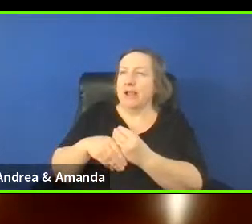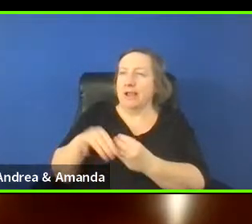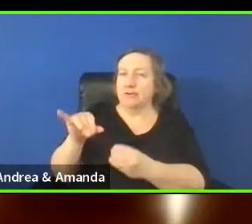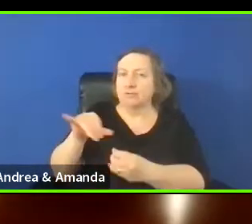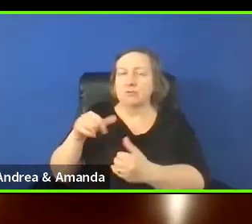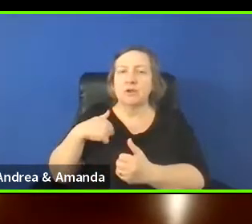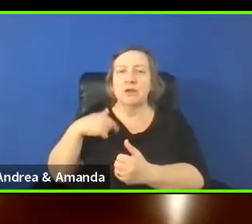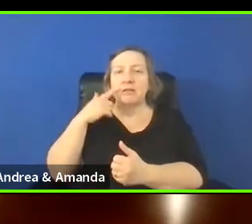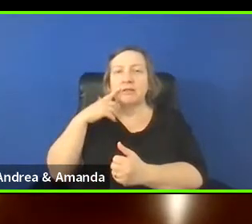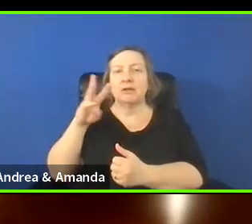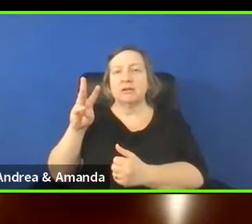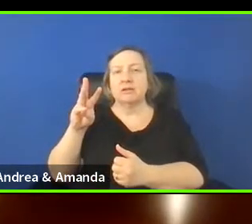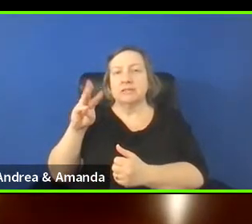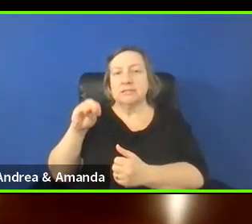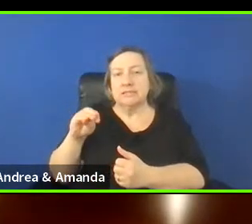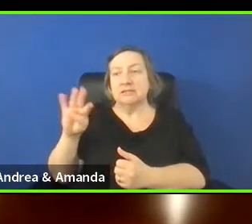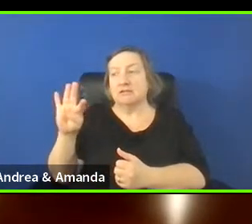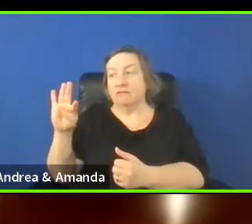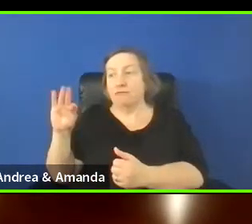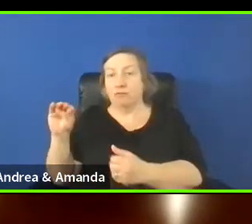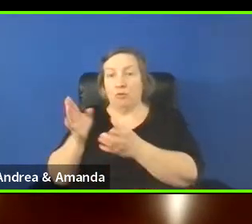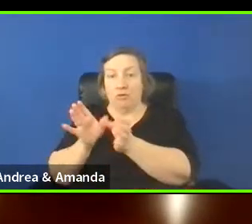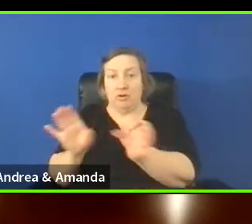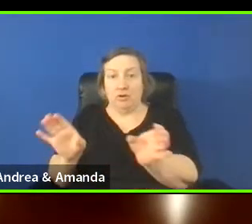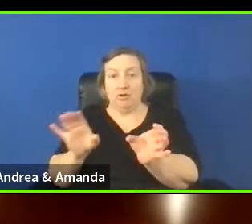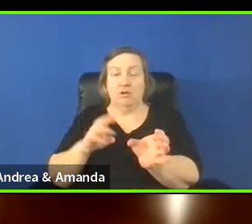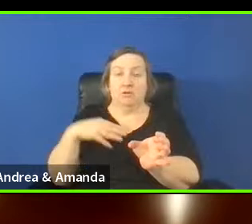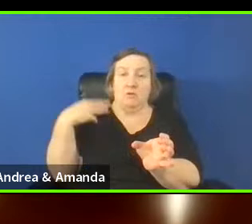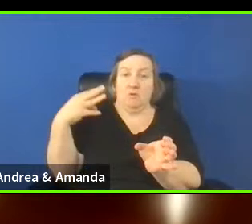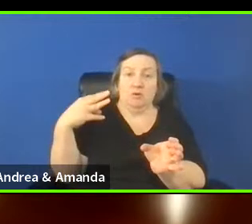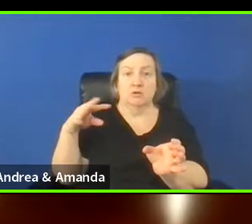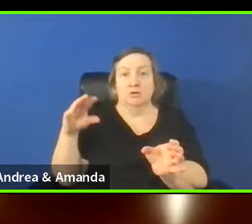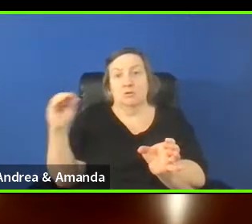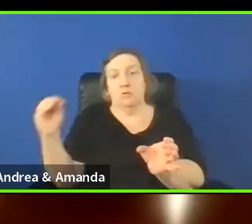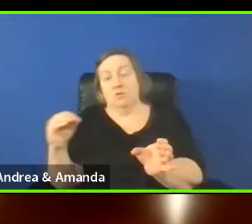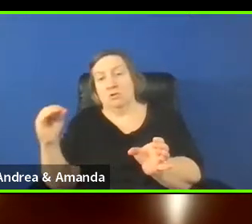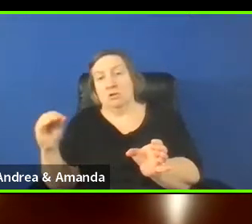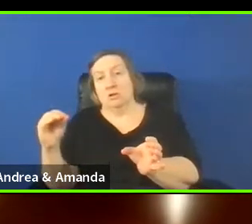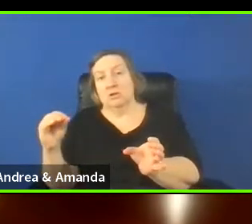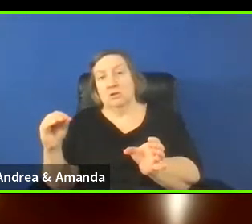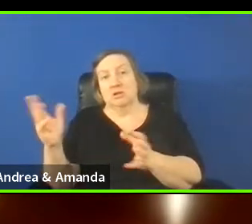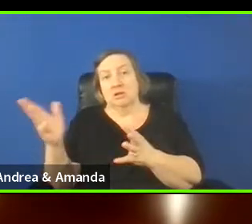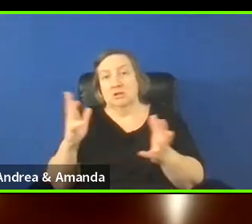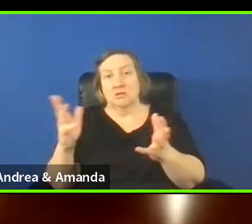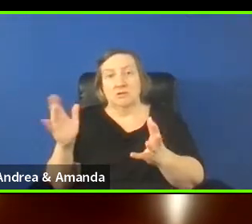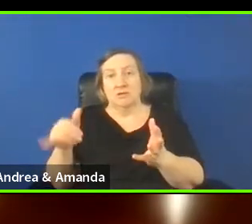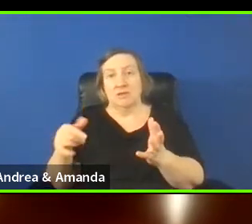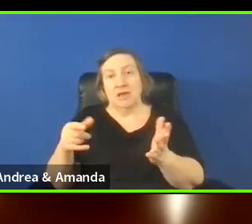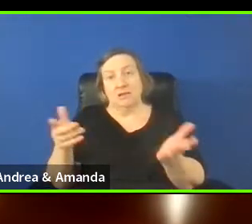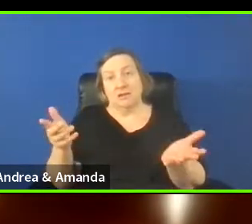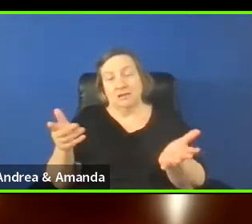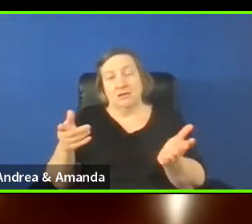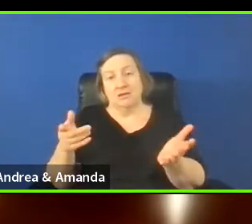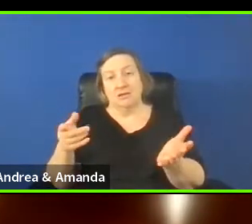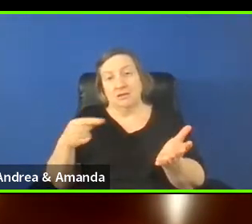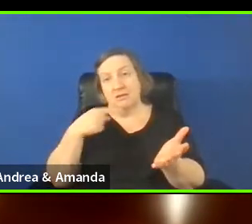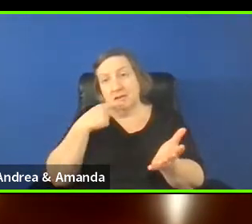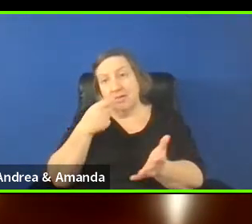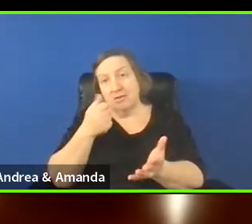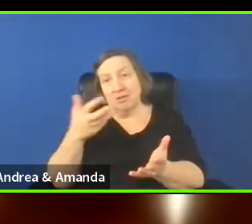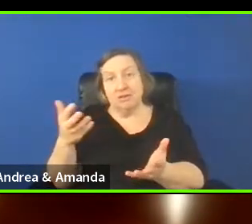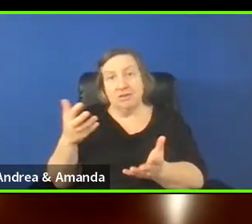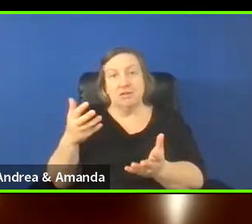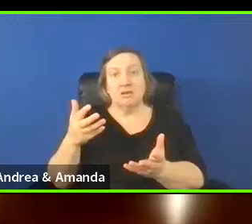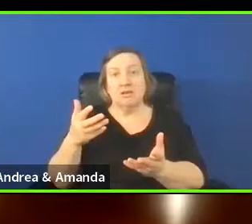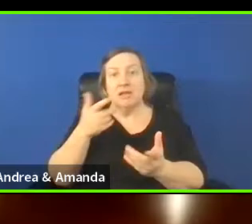a 60-40 split between Washington and Oregon residents. So if that tells you anything about interest